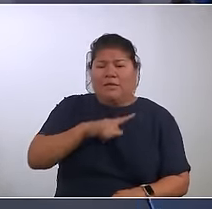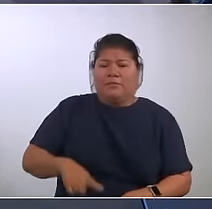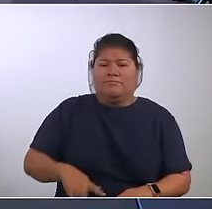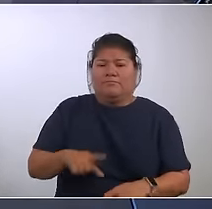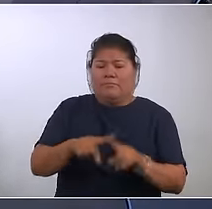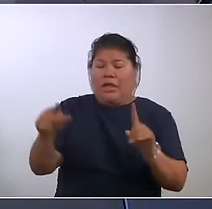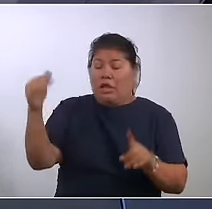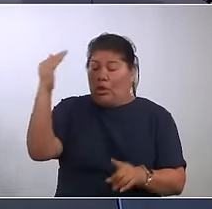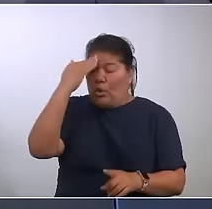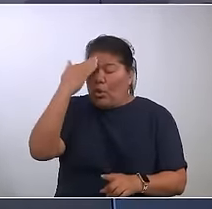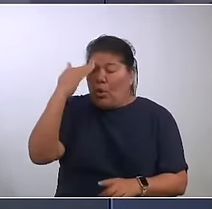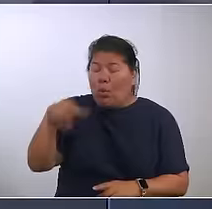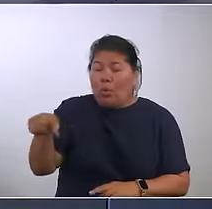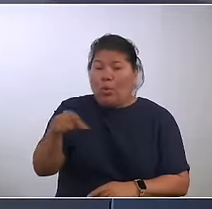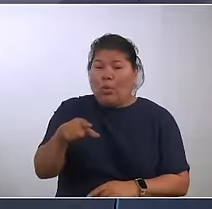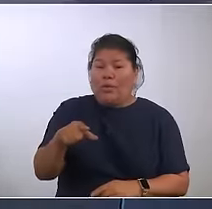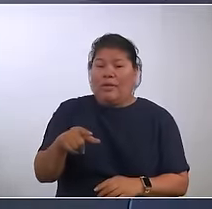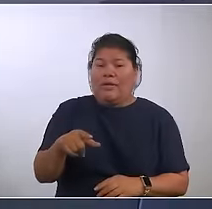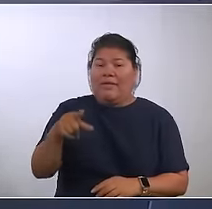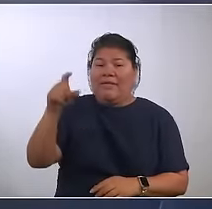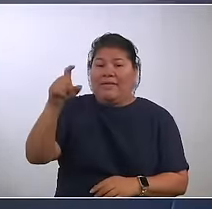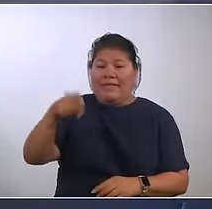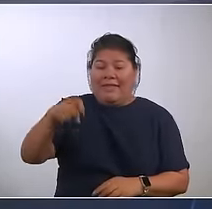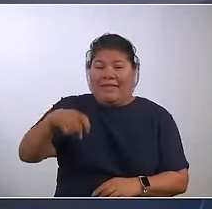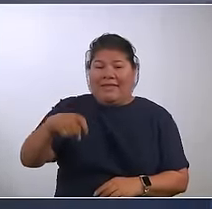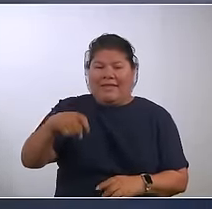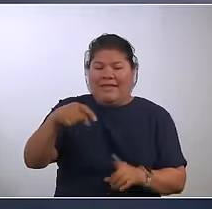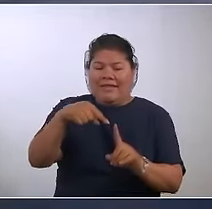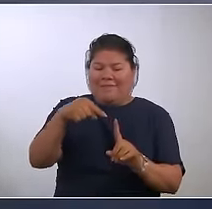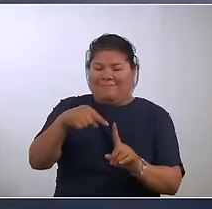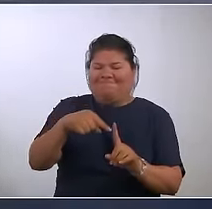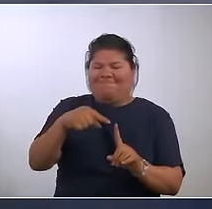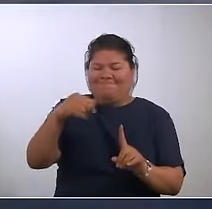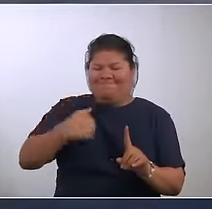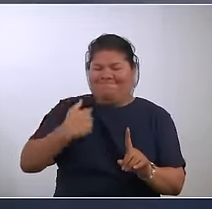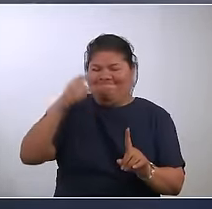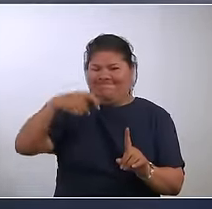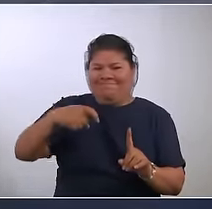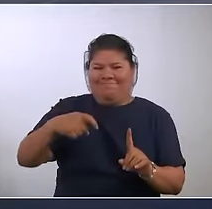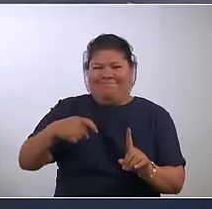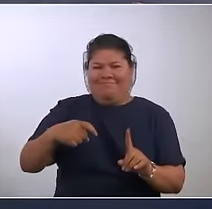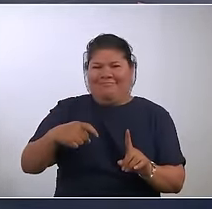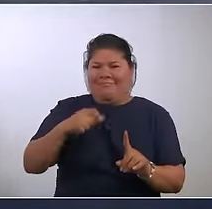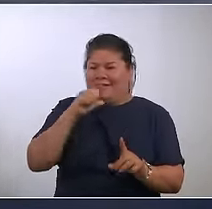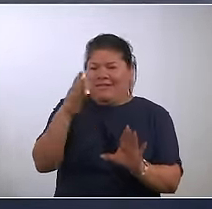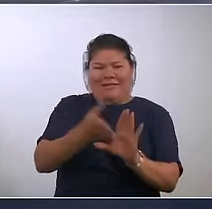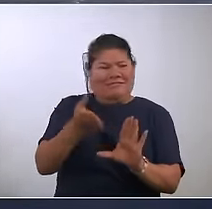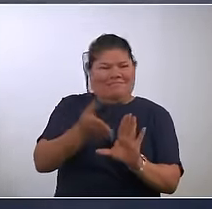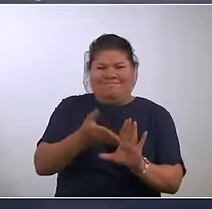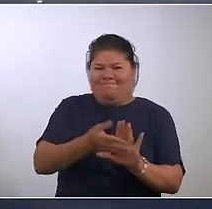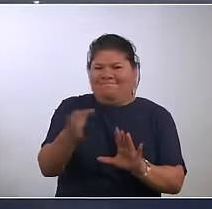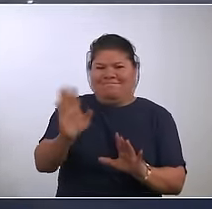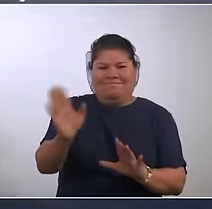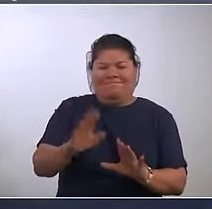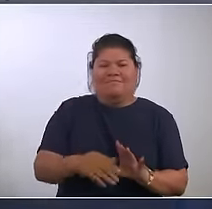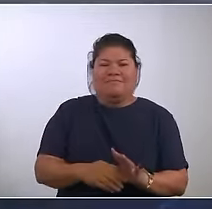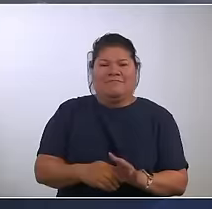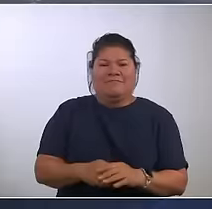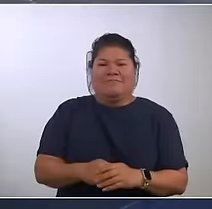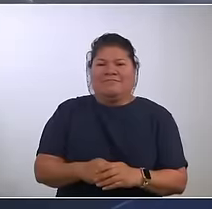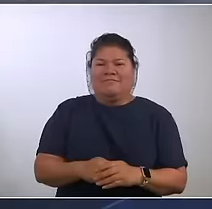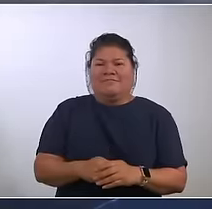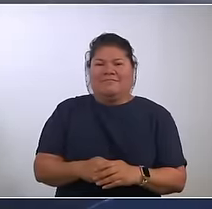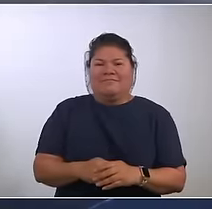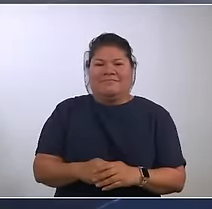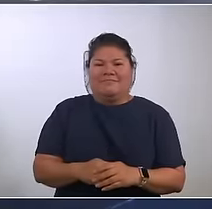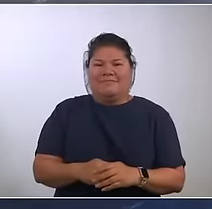usted sabe, but you know, que lo que necesita ese muchacho, that what that young man no needs es psicología. Is not psychology. El hombre